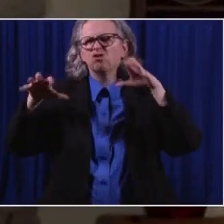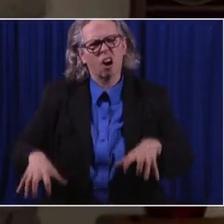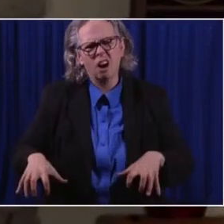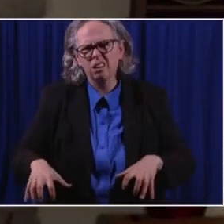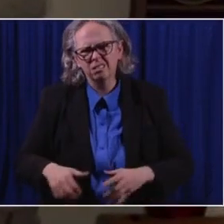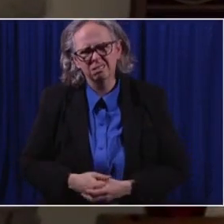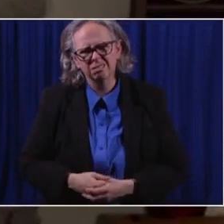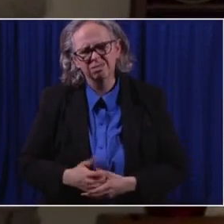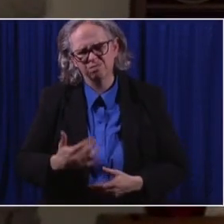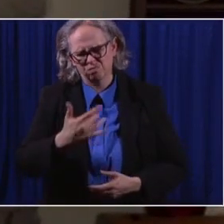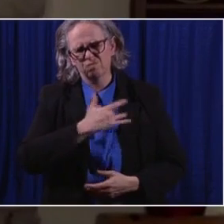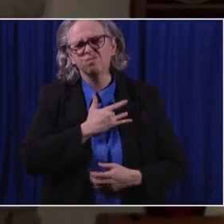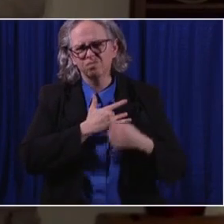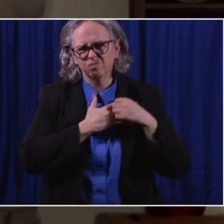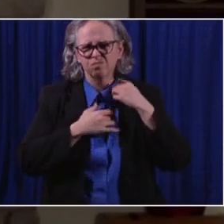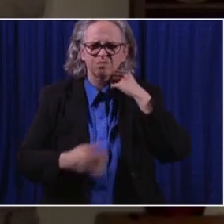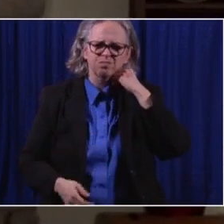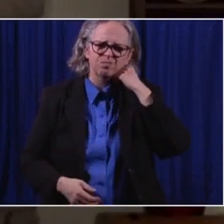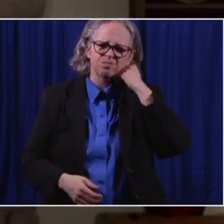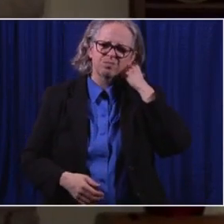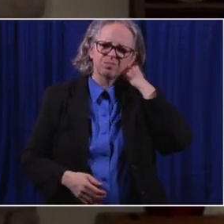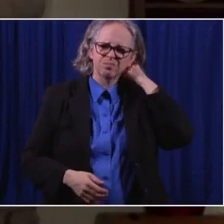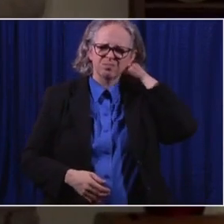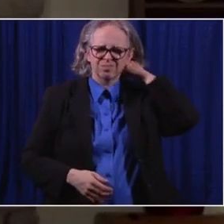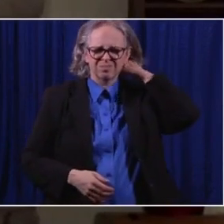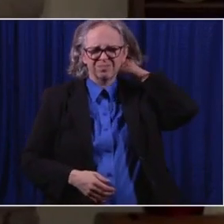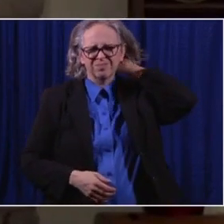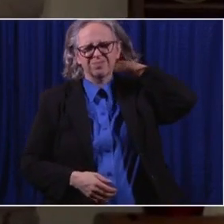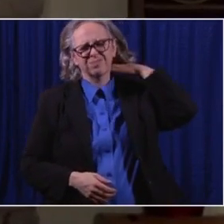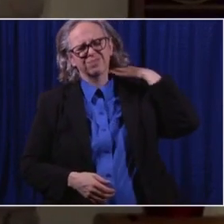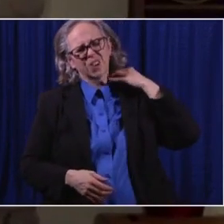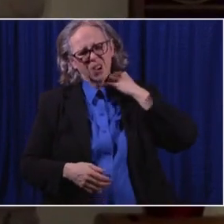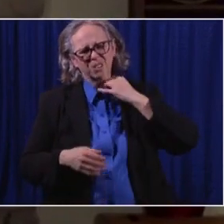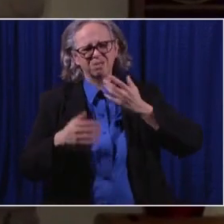look at that. That represents